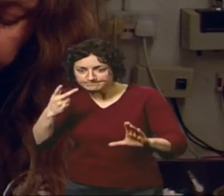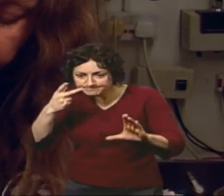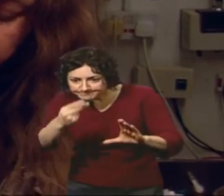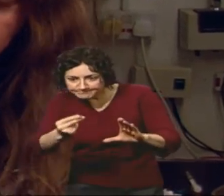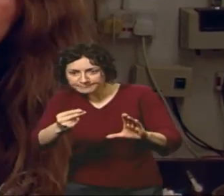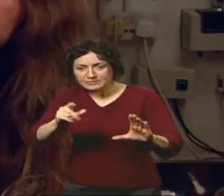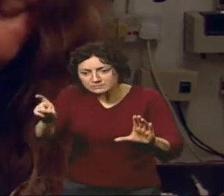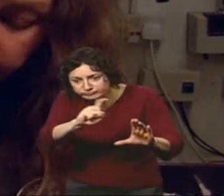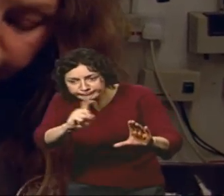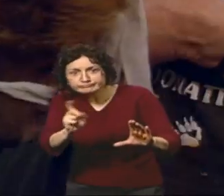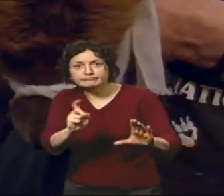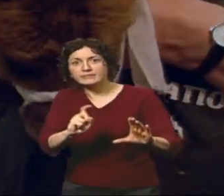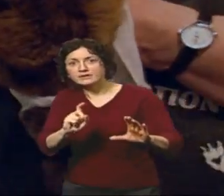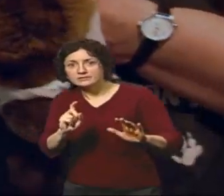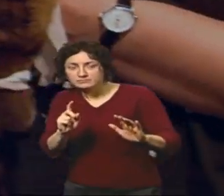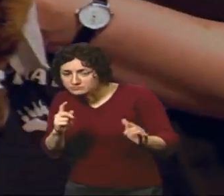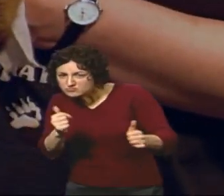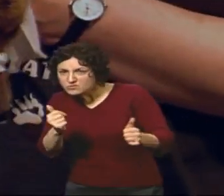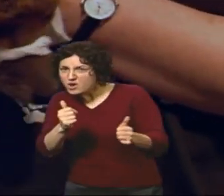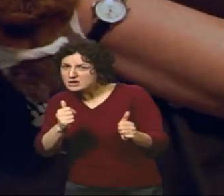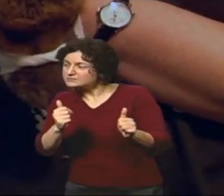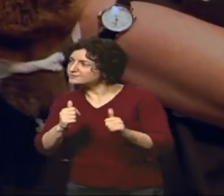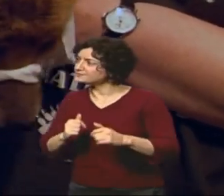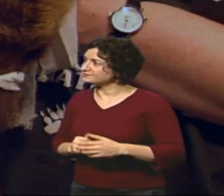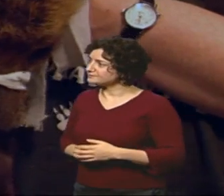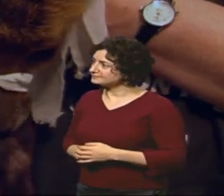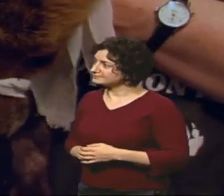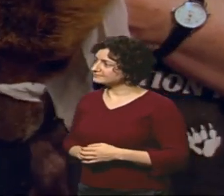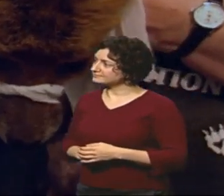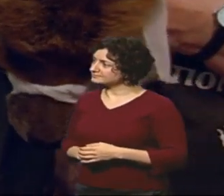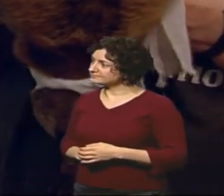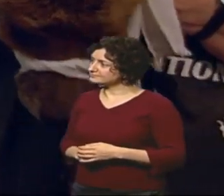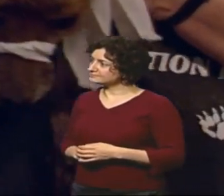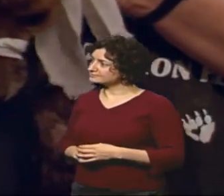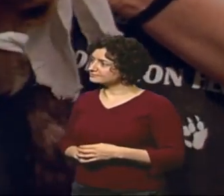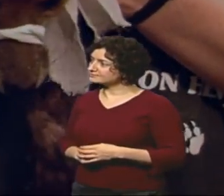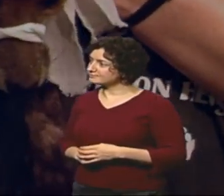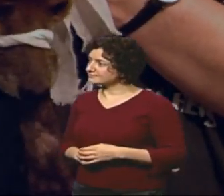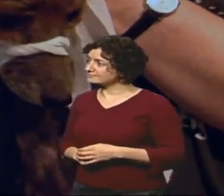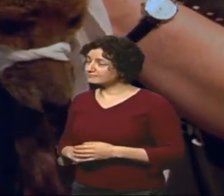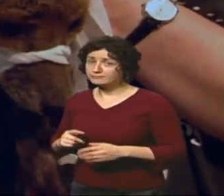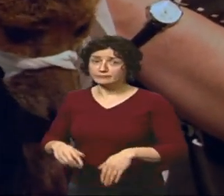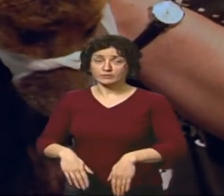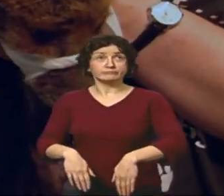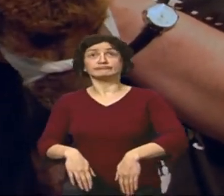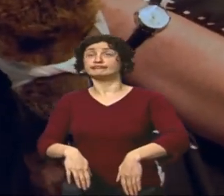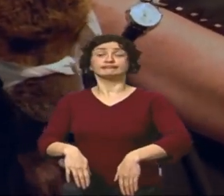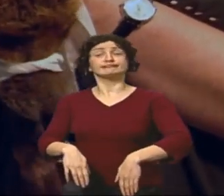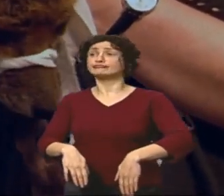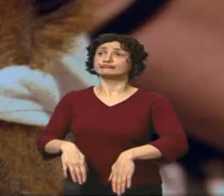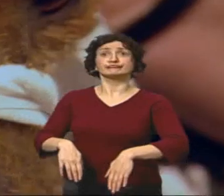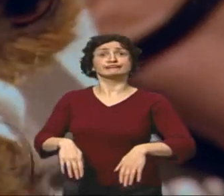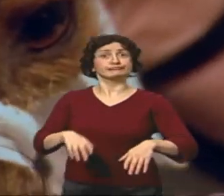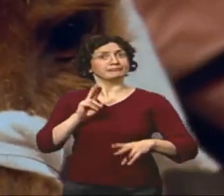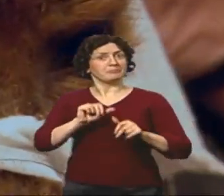up the antibiotic treatment and just feeding her up and hoping that she'll come to. I'm sure she will. She's much, much liver than she